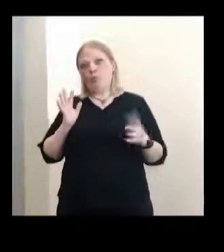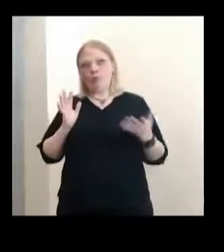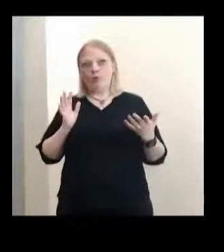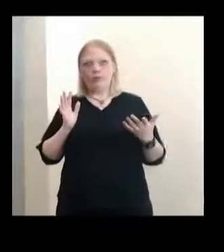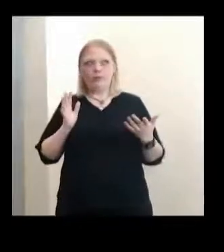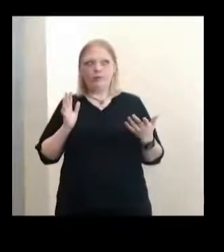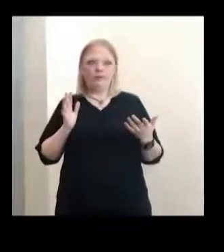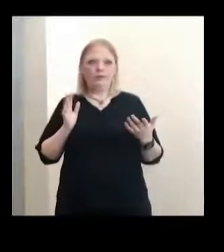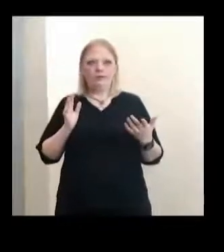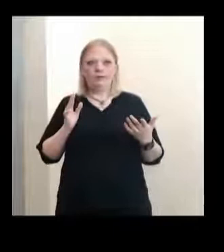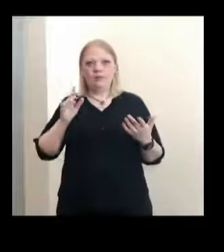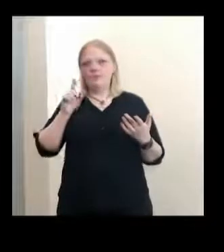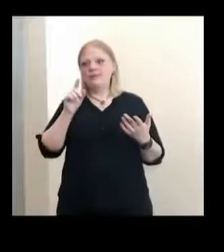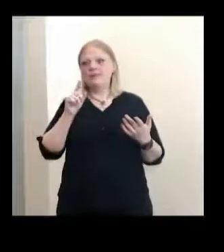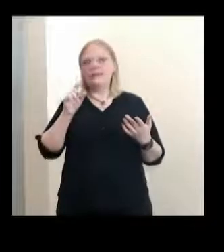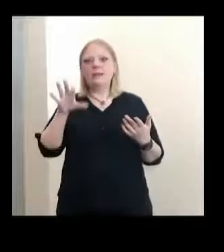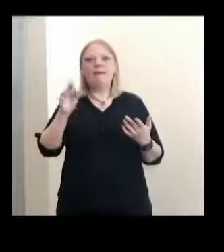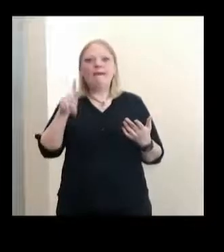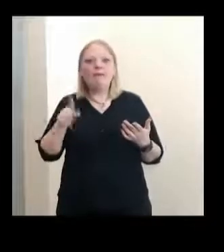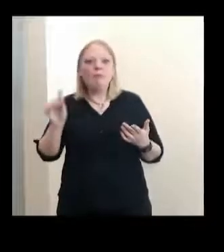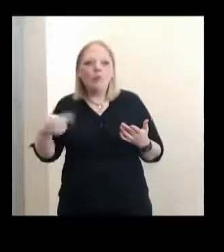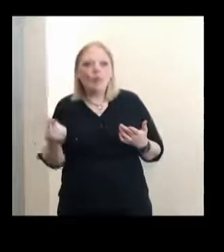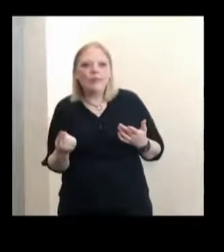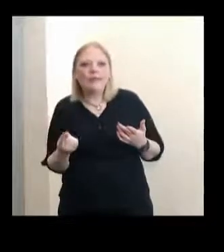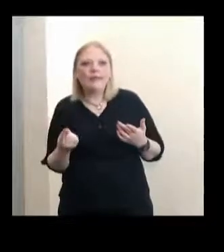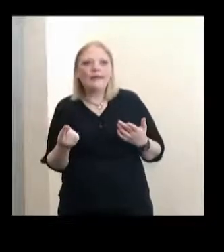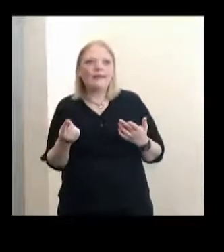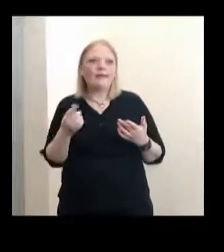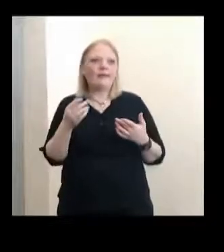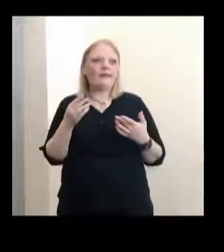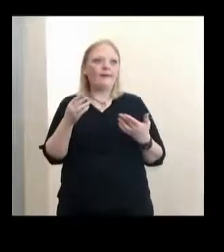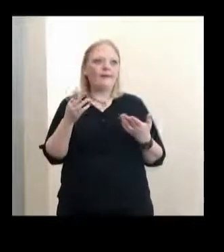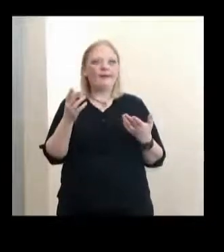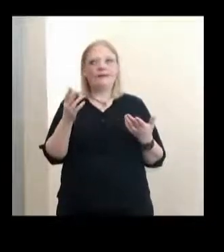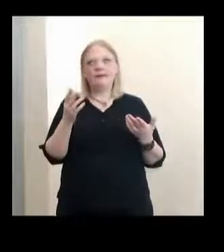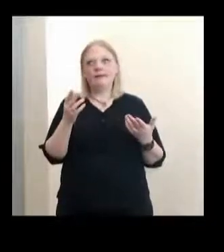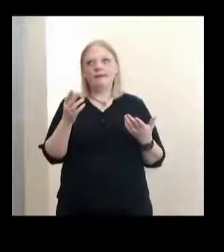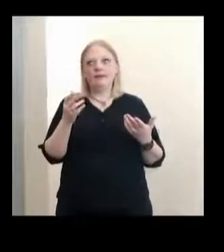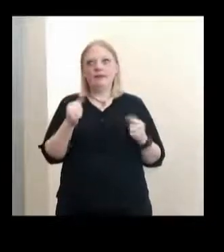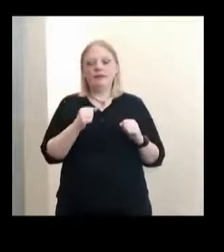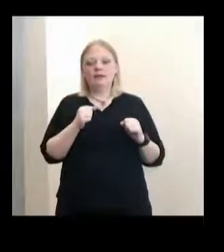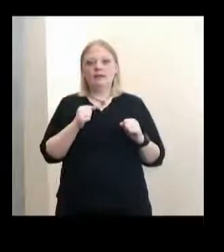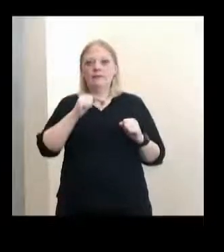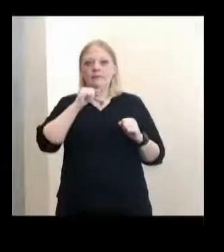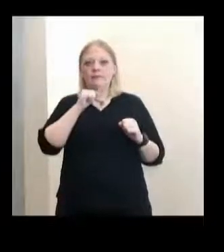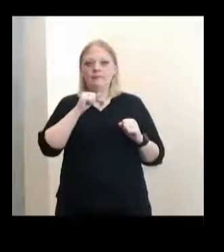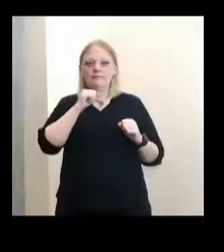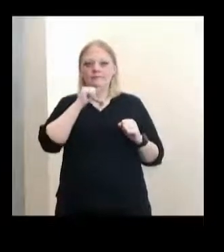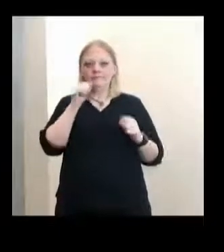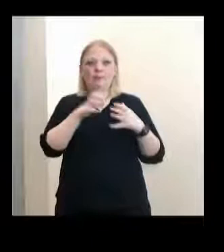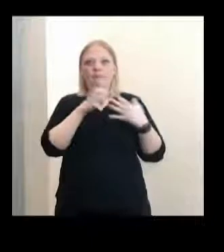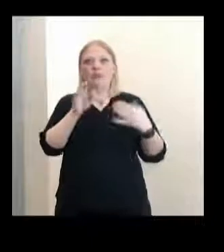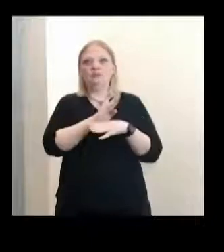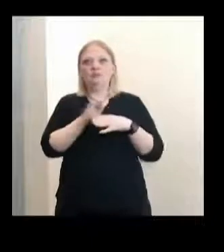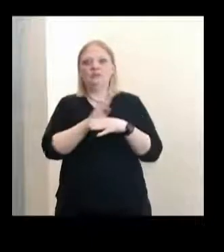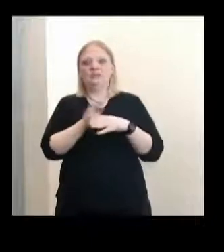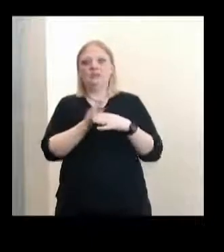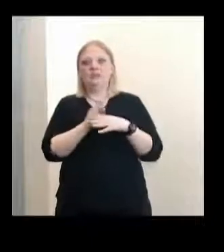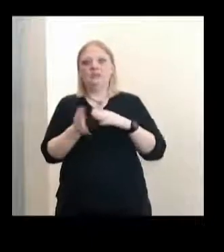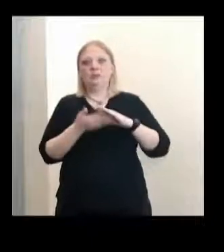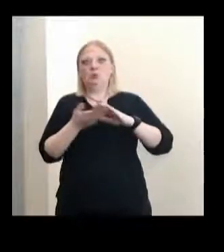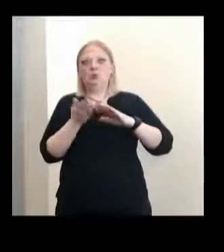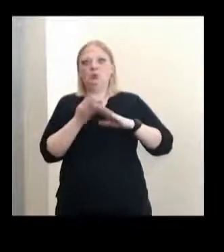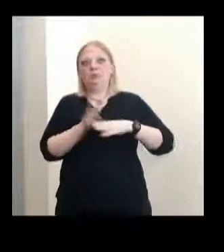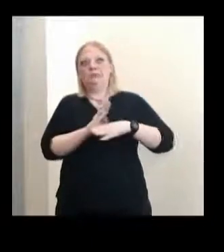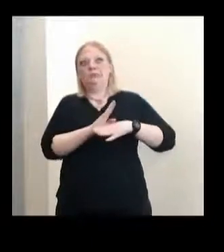restaurants only had takeout menus and businesses weren't had as much business to run. Right now, especially